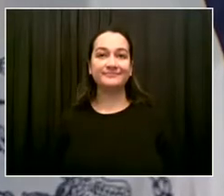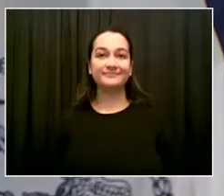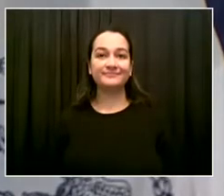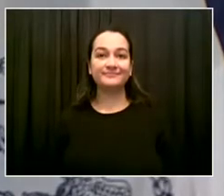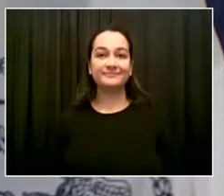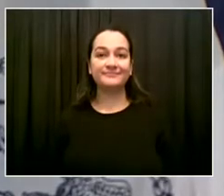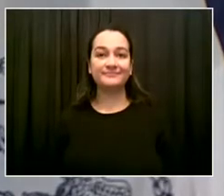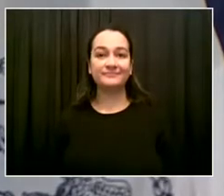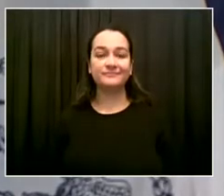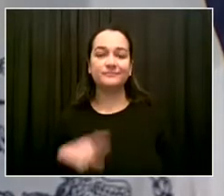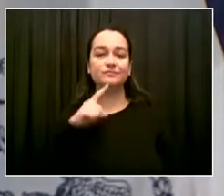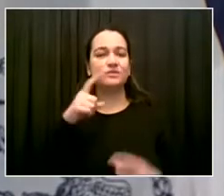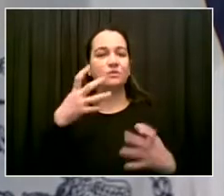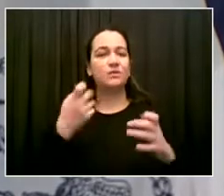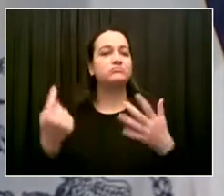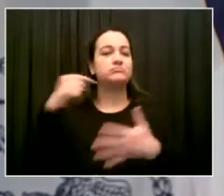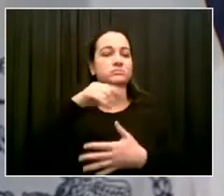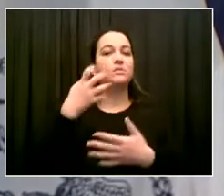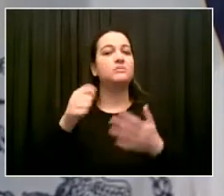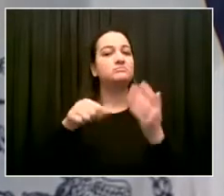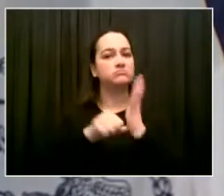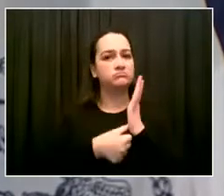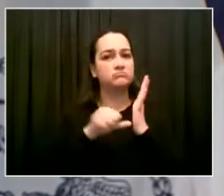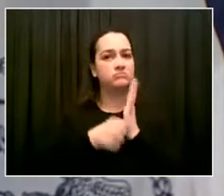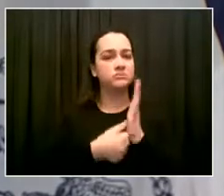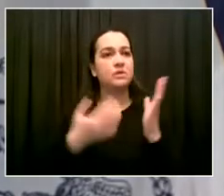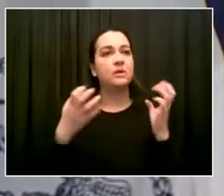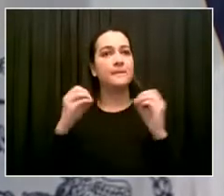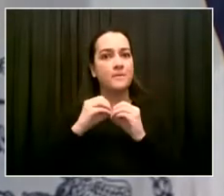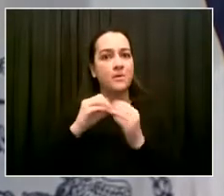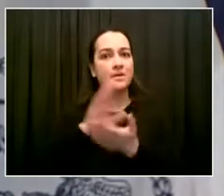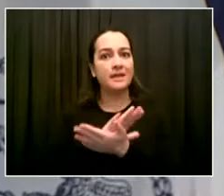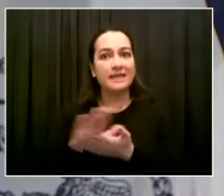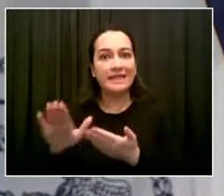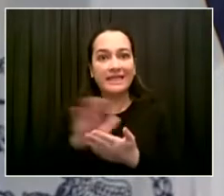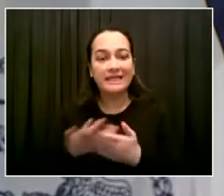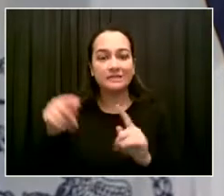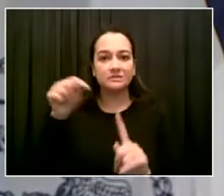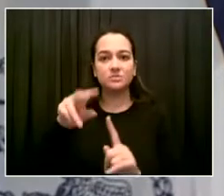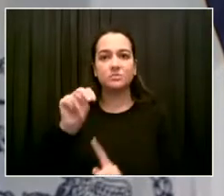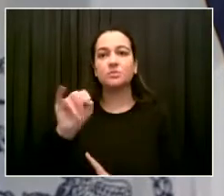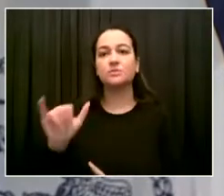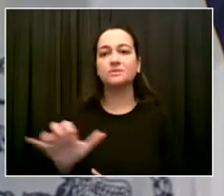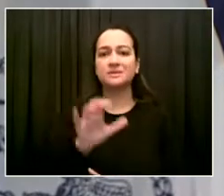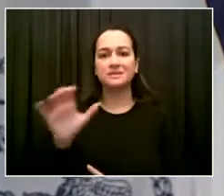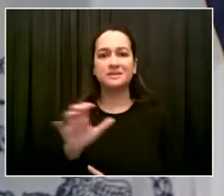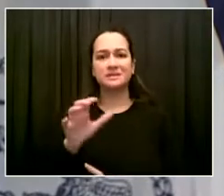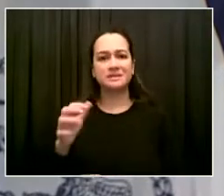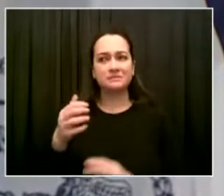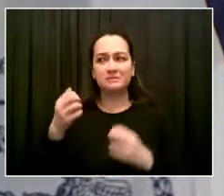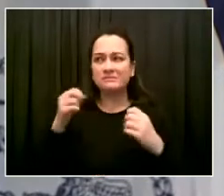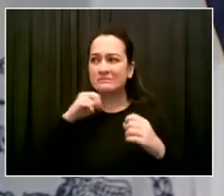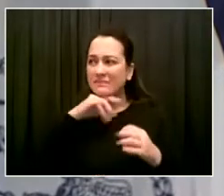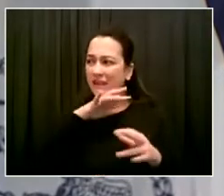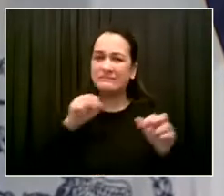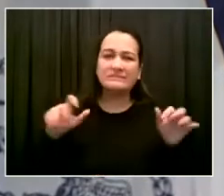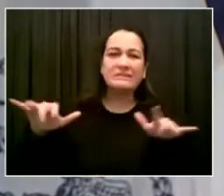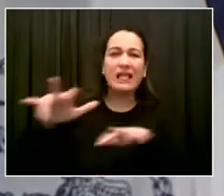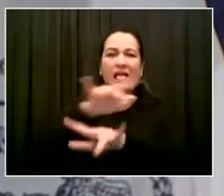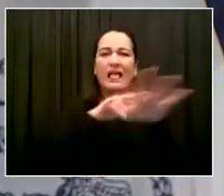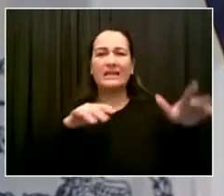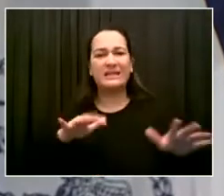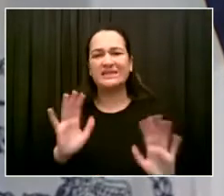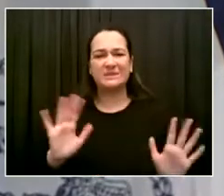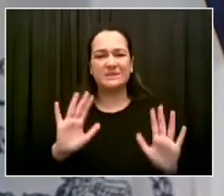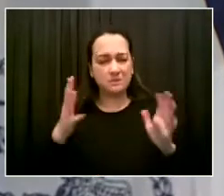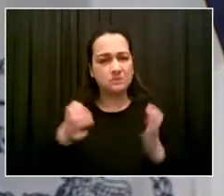neighborhoods. And the elected officials who have really made this a priority have been pushing us hard and getting us support, too, to do this work,